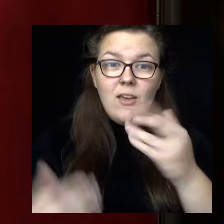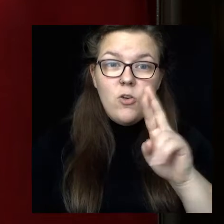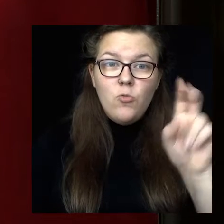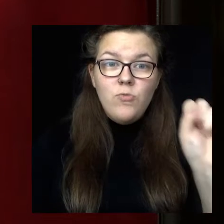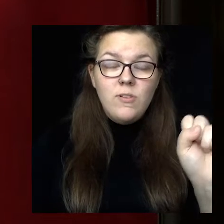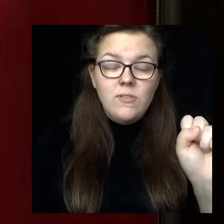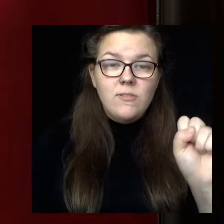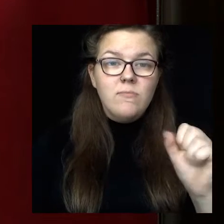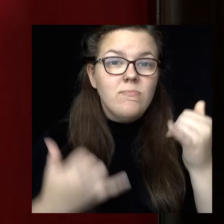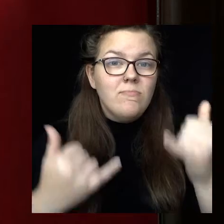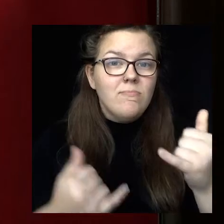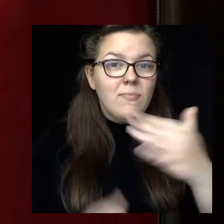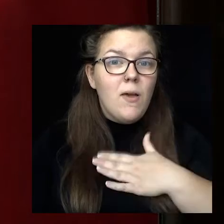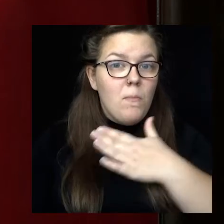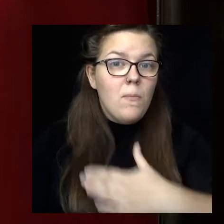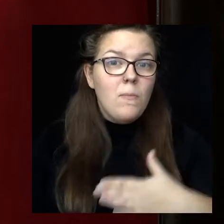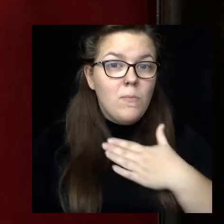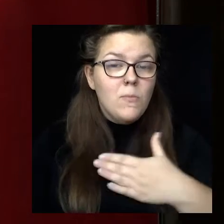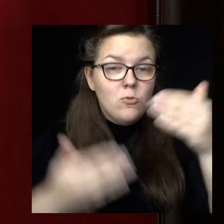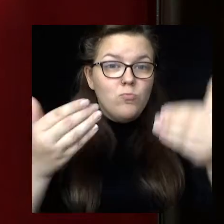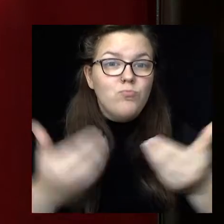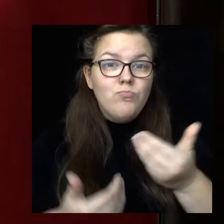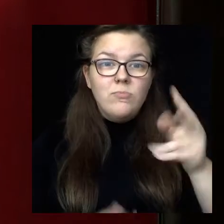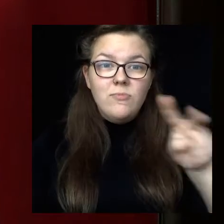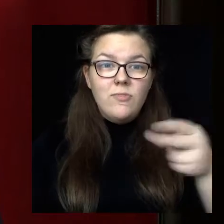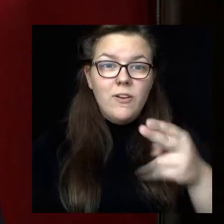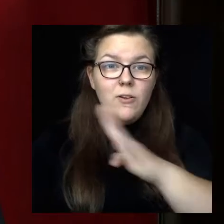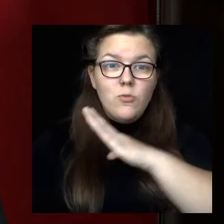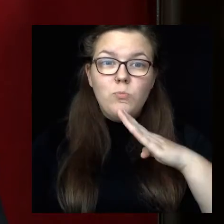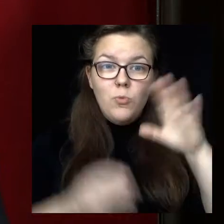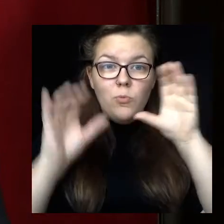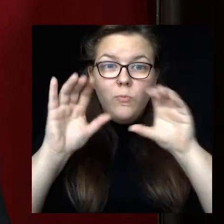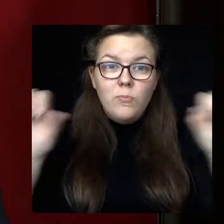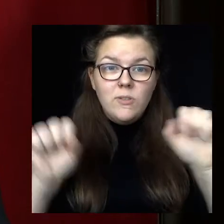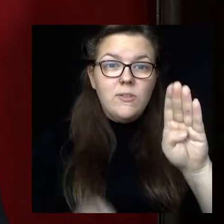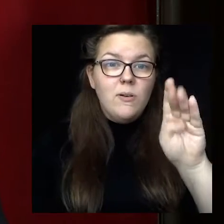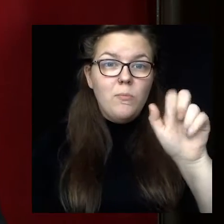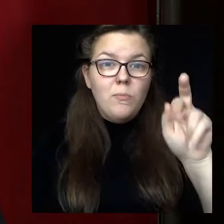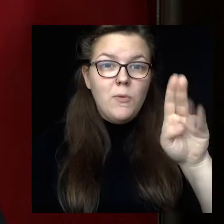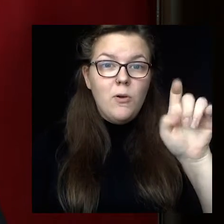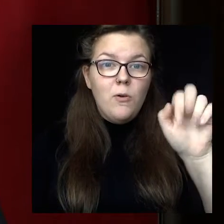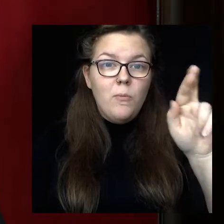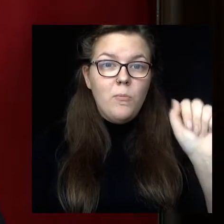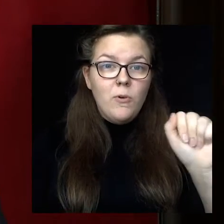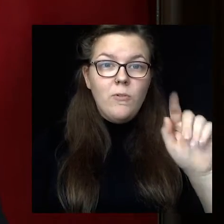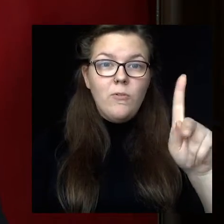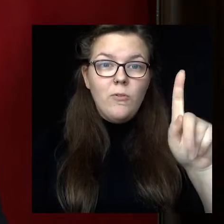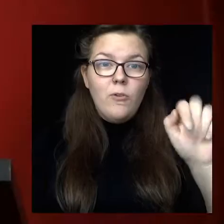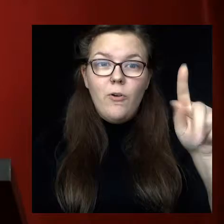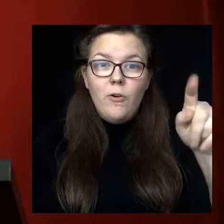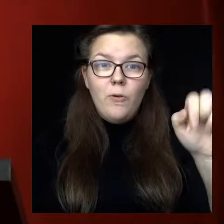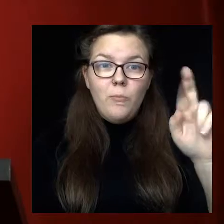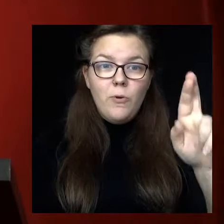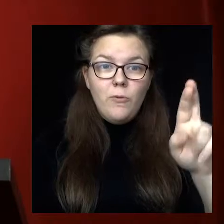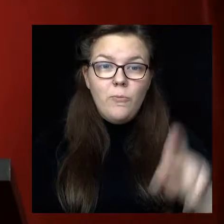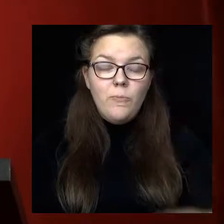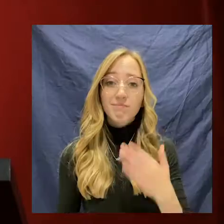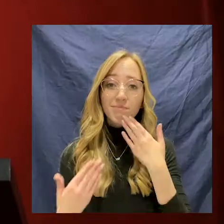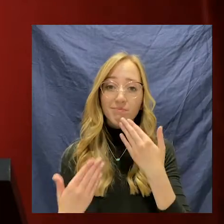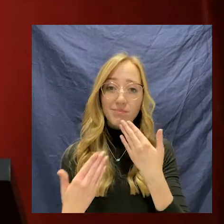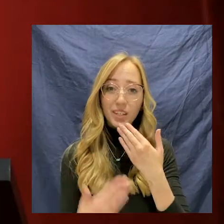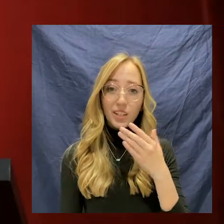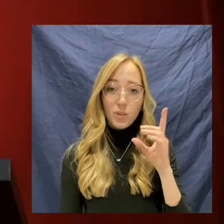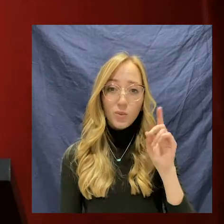Thank you, Russ. It's now my pleasure to introduce Vera House Board President, Barbara Carper. Thank you,